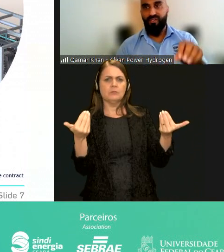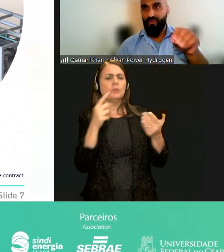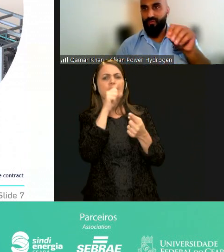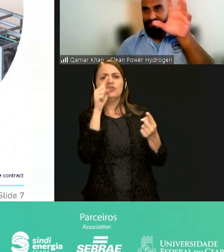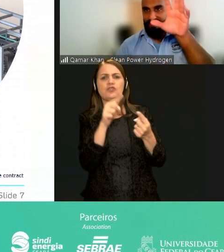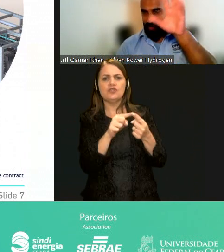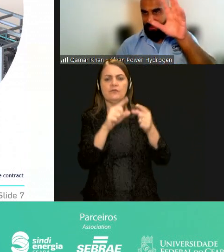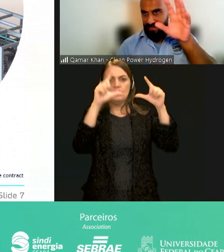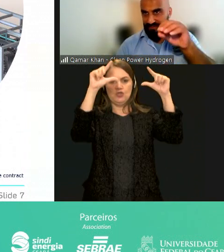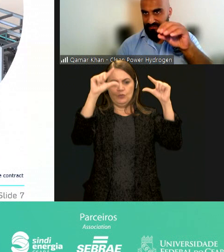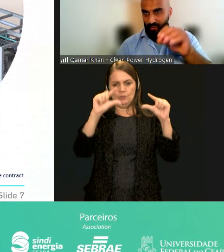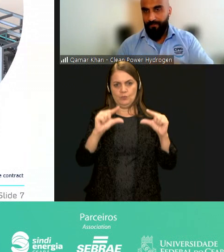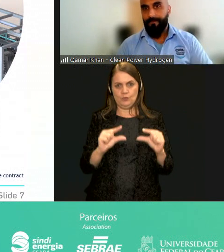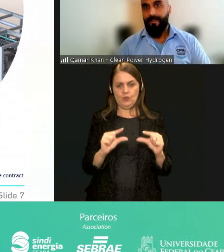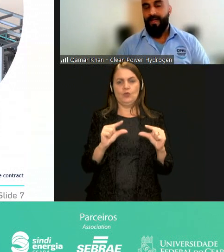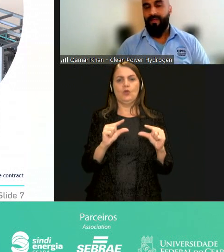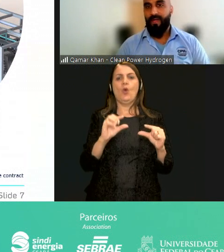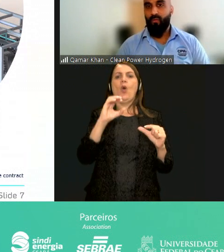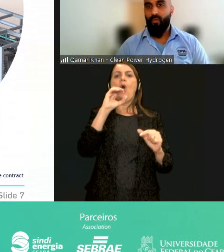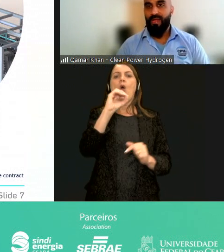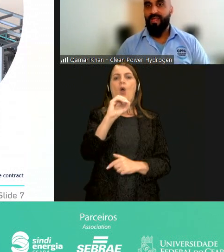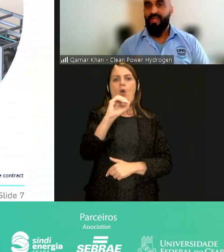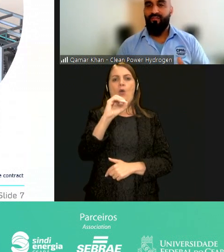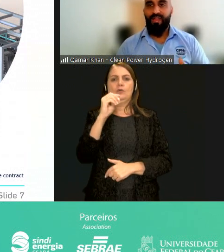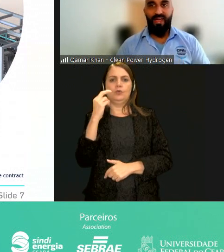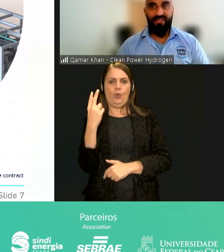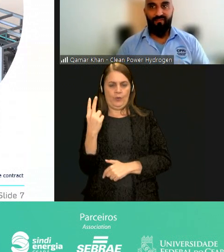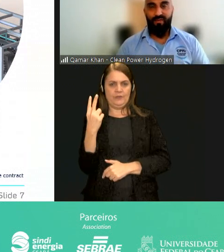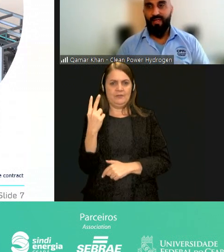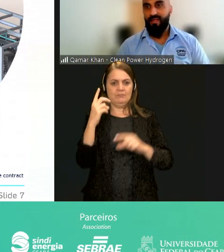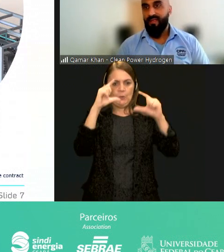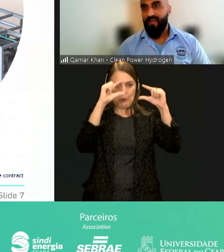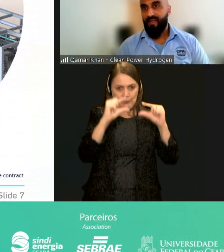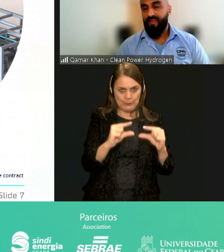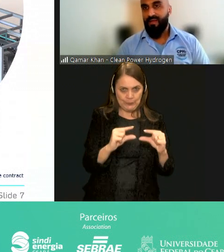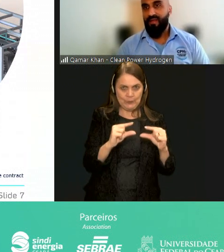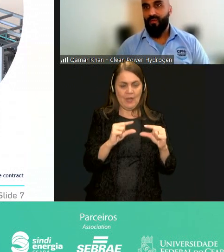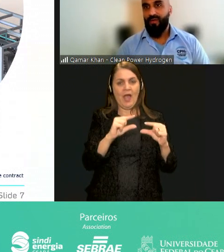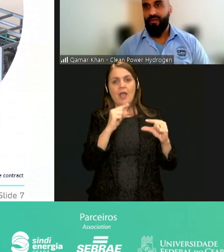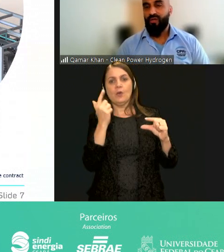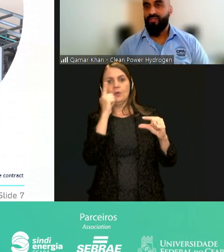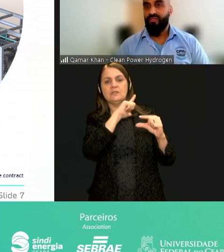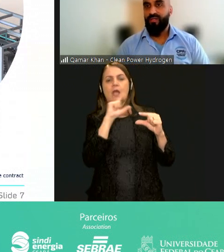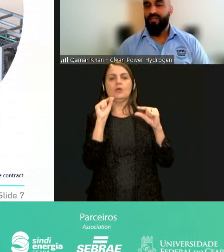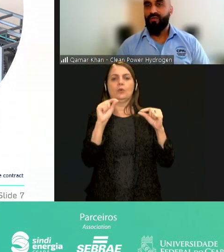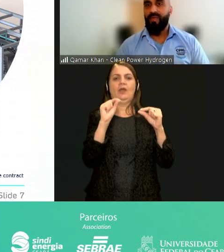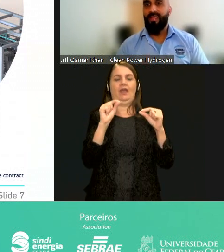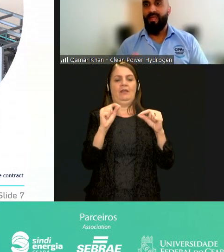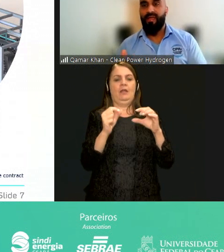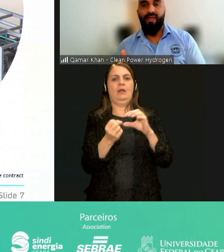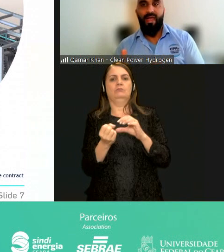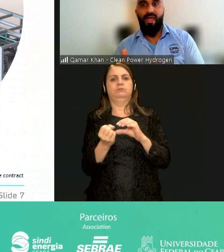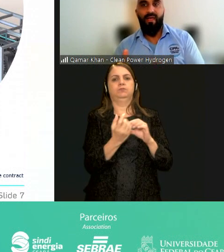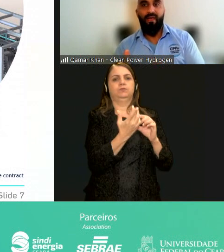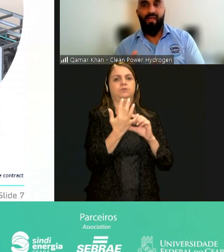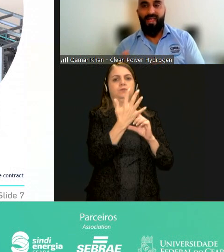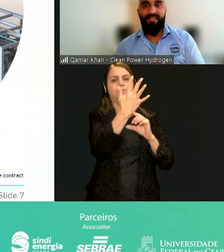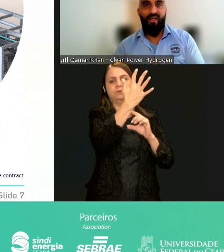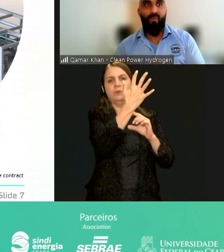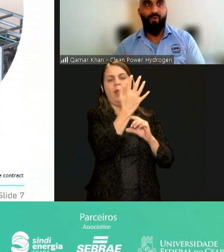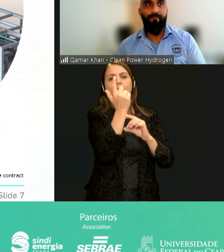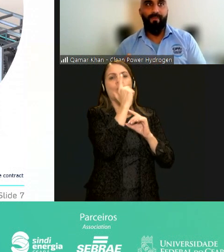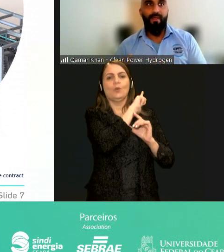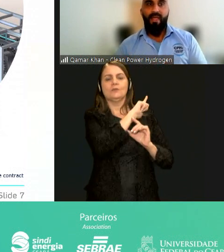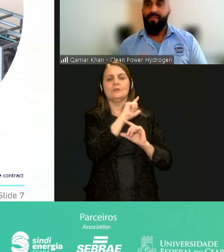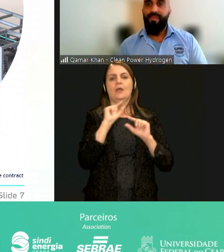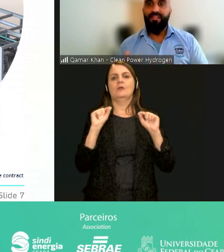hydrogen to escape in gas form, and then we regasify the liquid oxygen to make it a gas